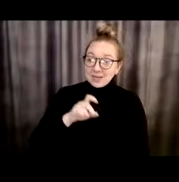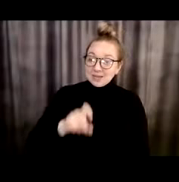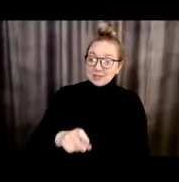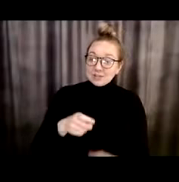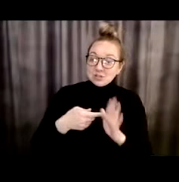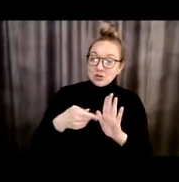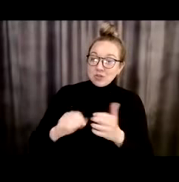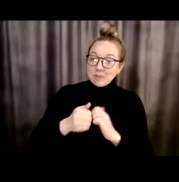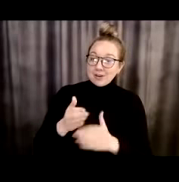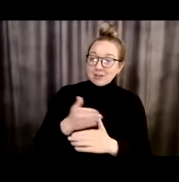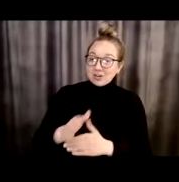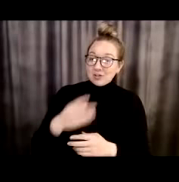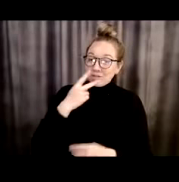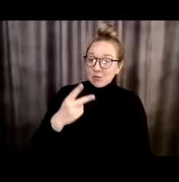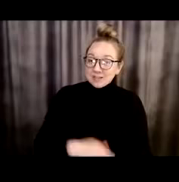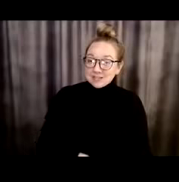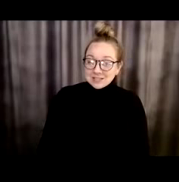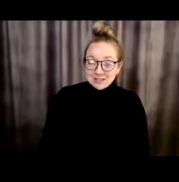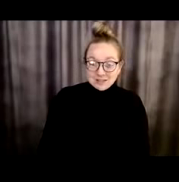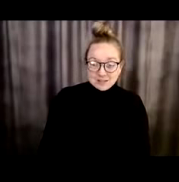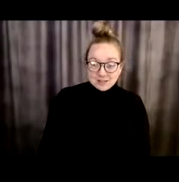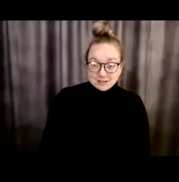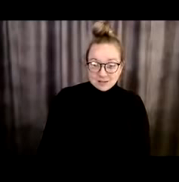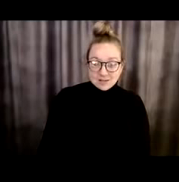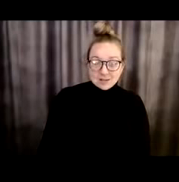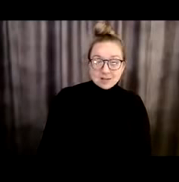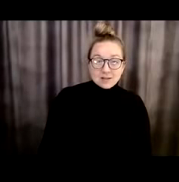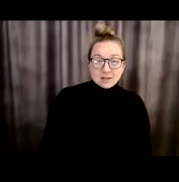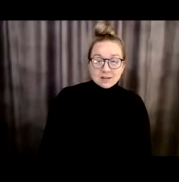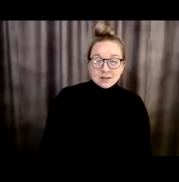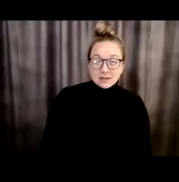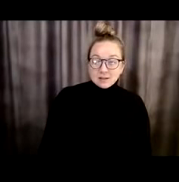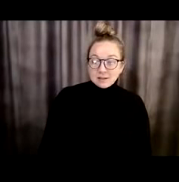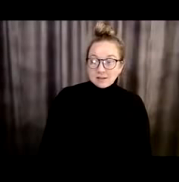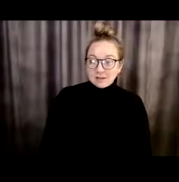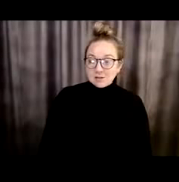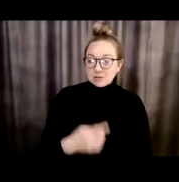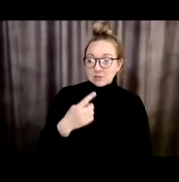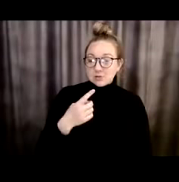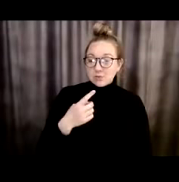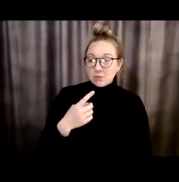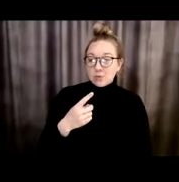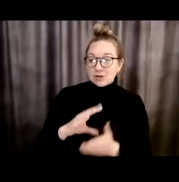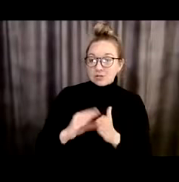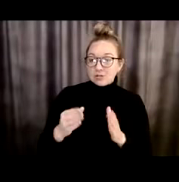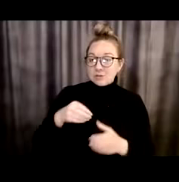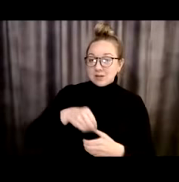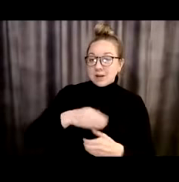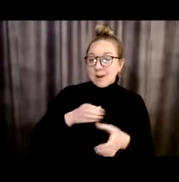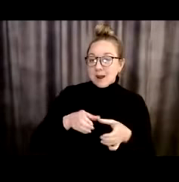So I want to uplift that one of my students in my breakout room actually felt